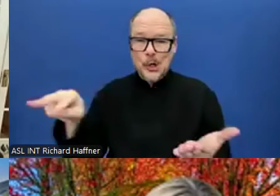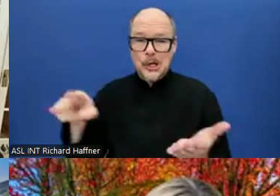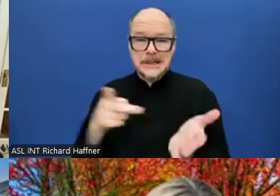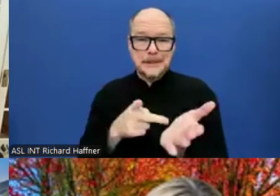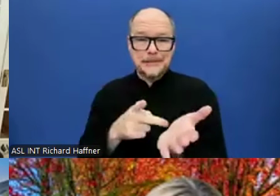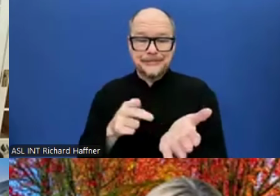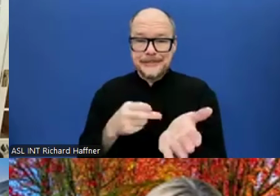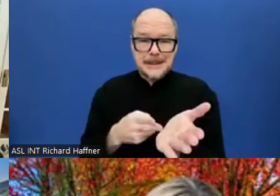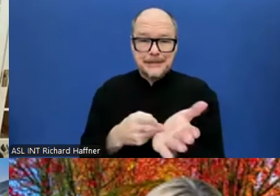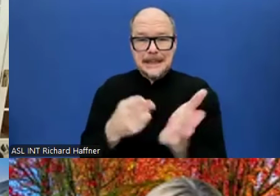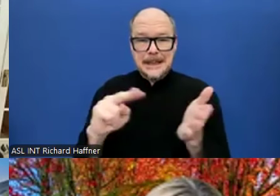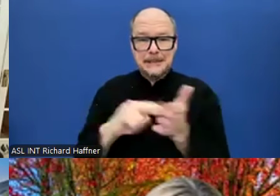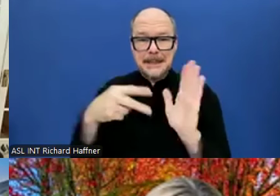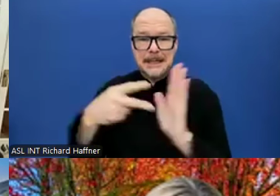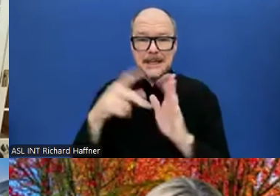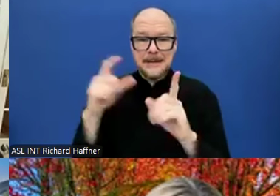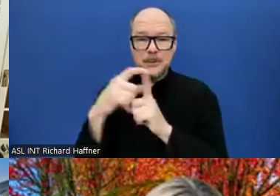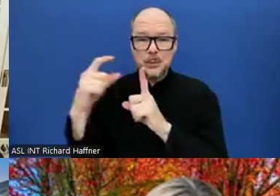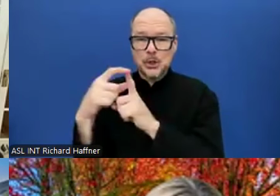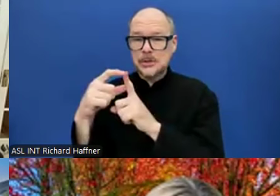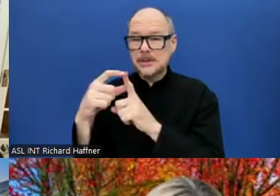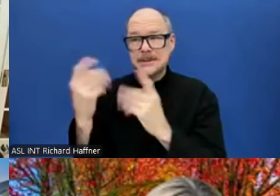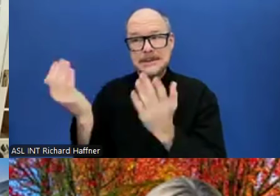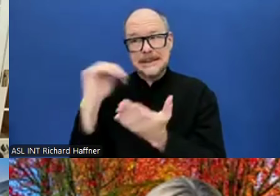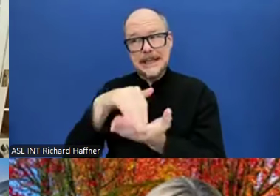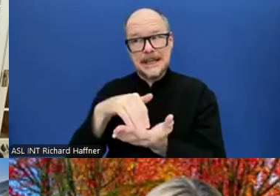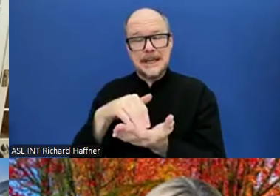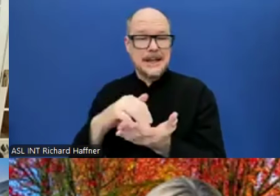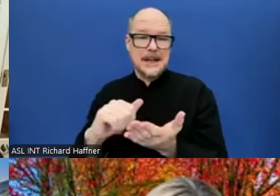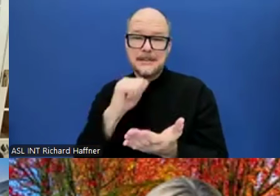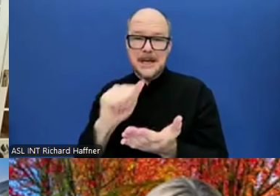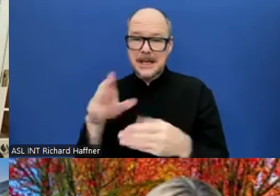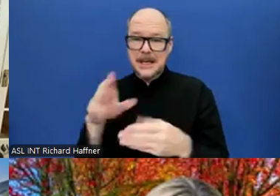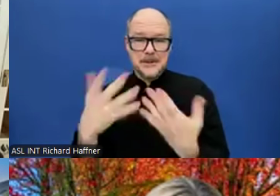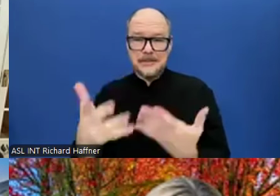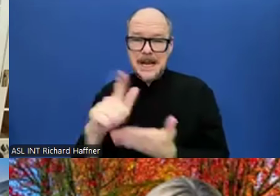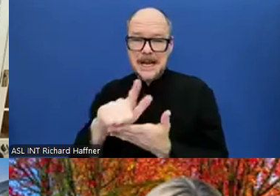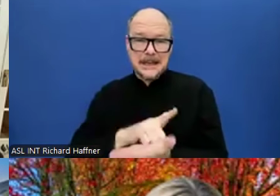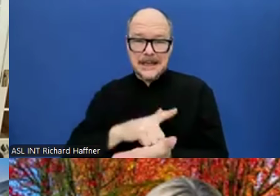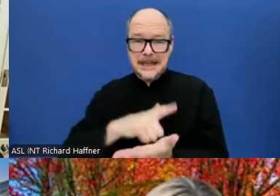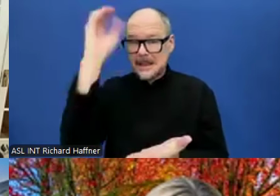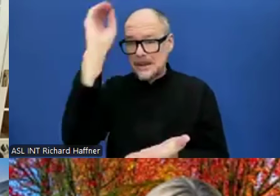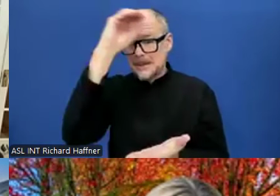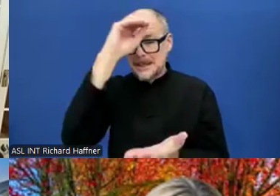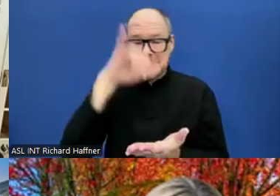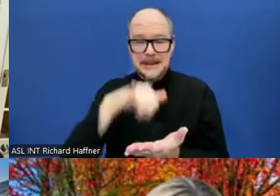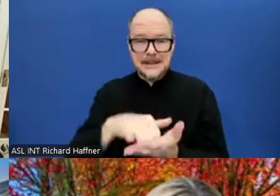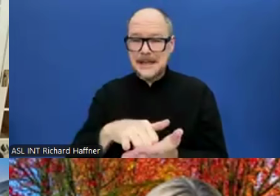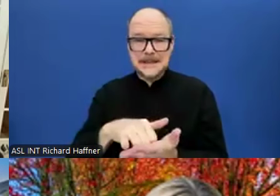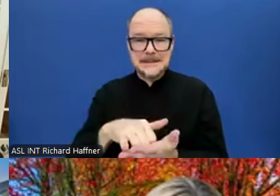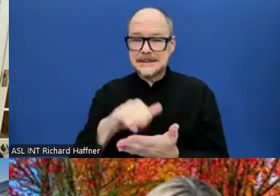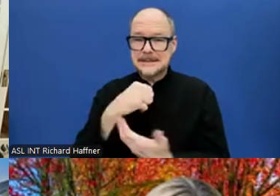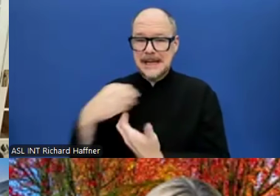And, you know, I'm not going to provide a legal opinion that would be outside my realm.